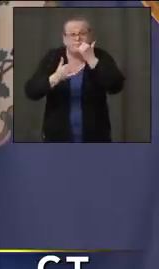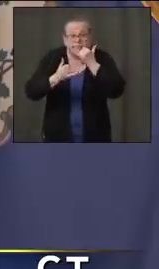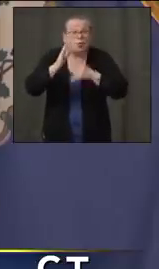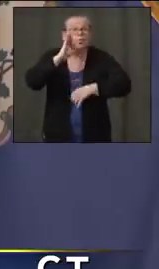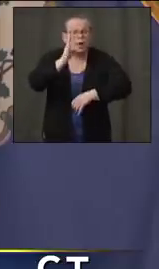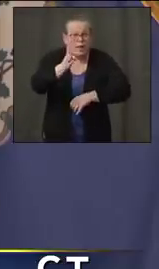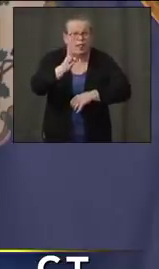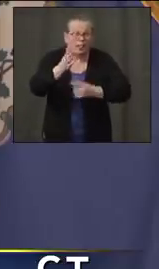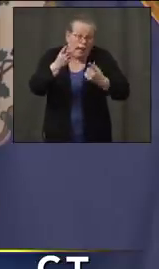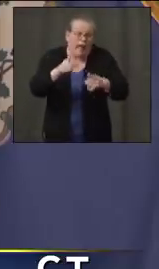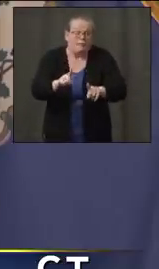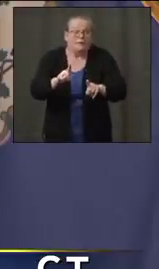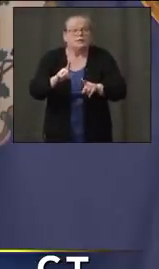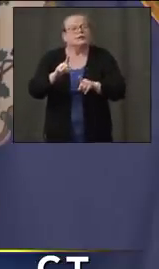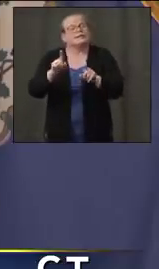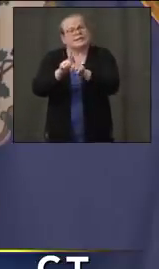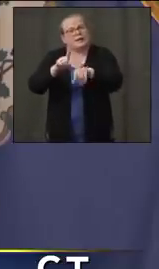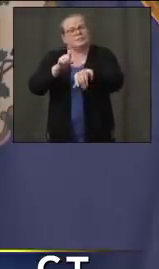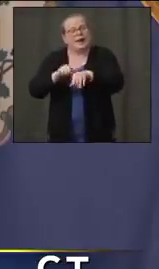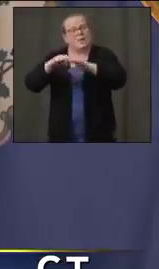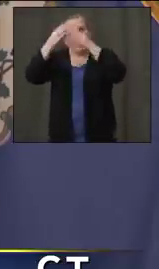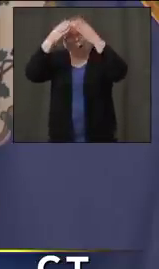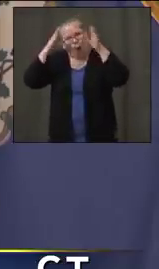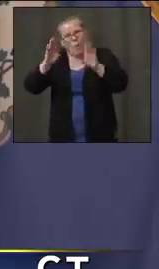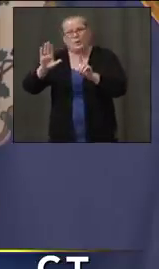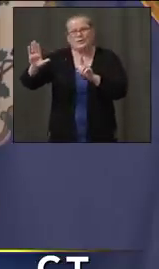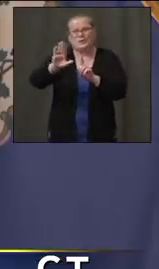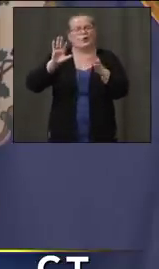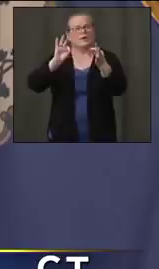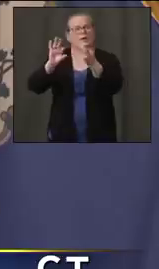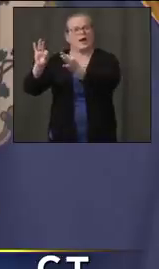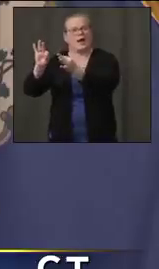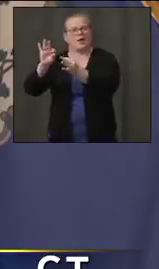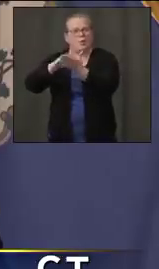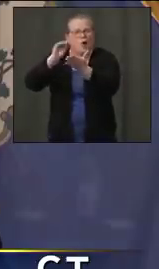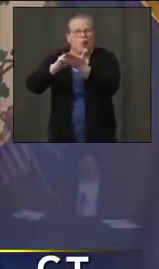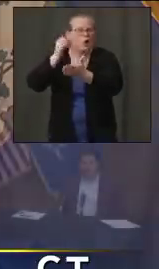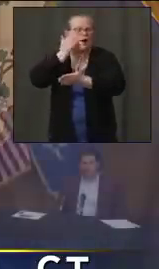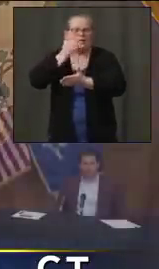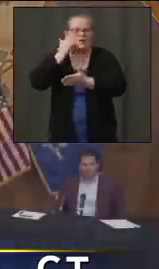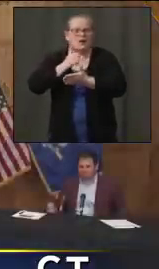going to learn from your input every day and make it better. Thank you, everybody.